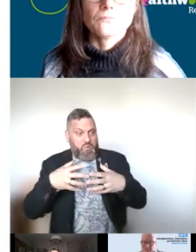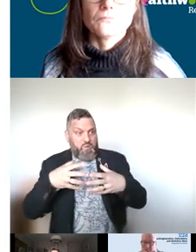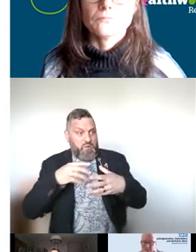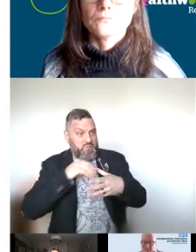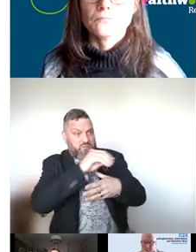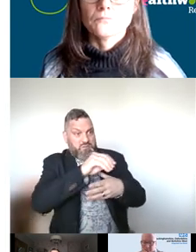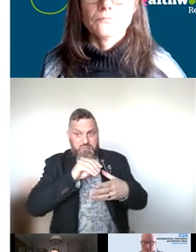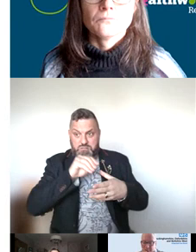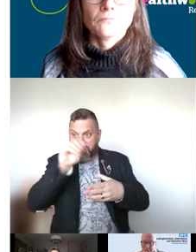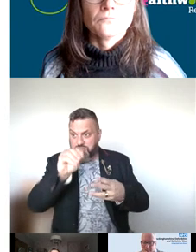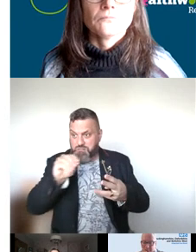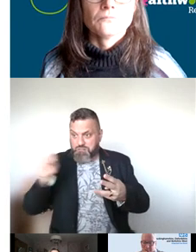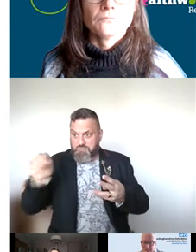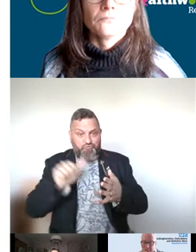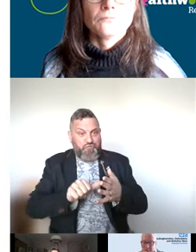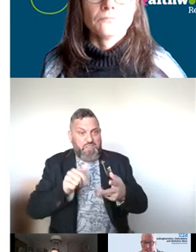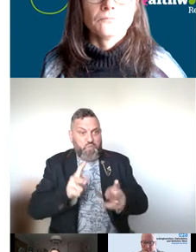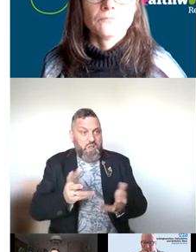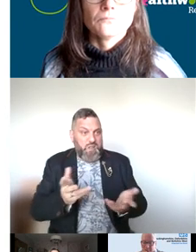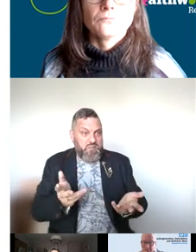in the best possible way.